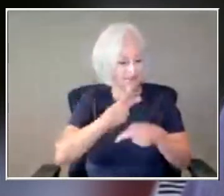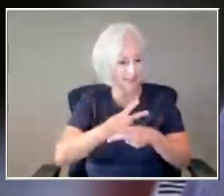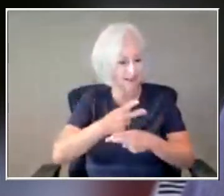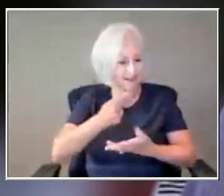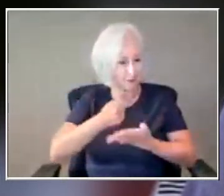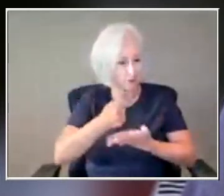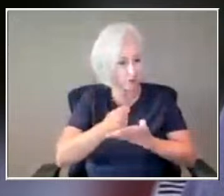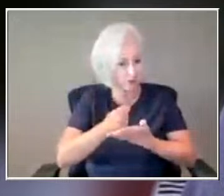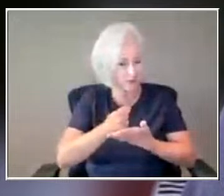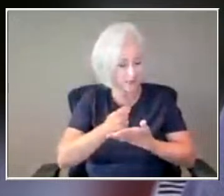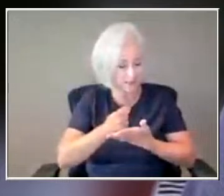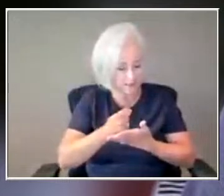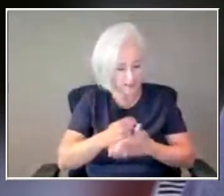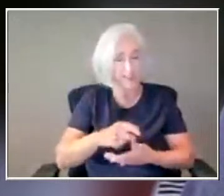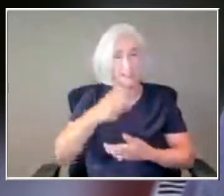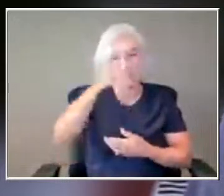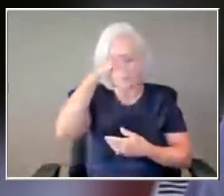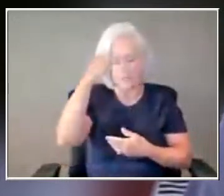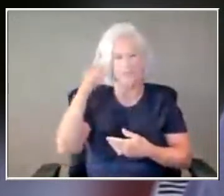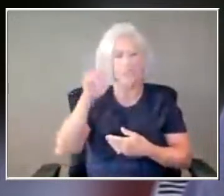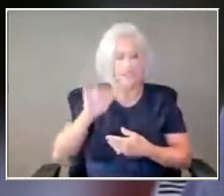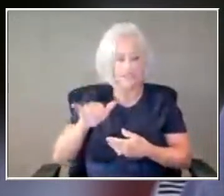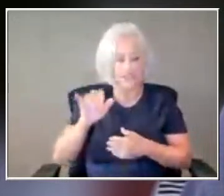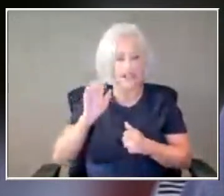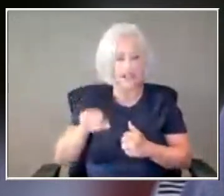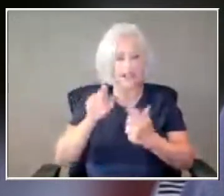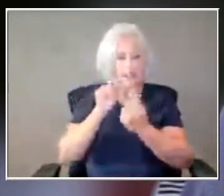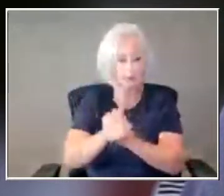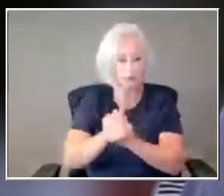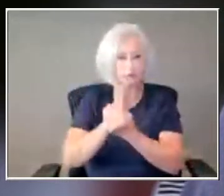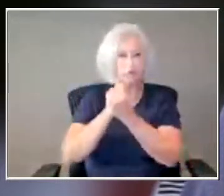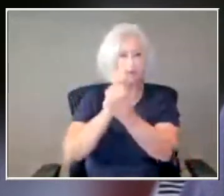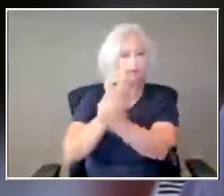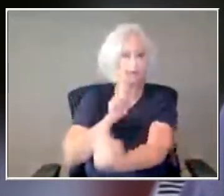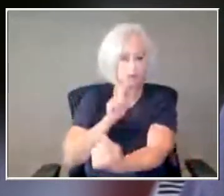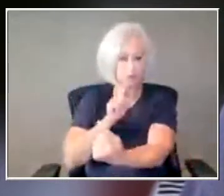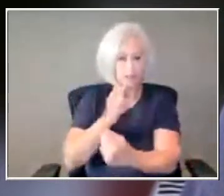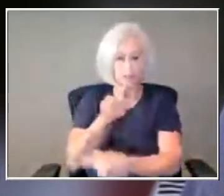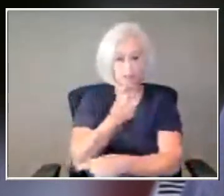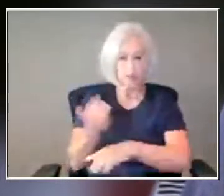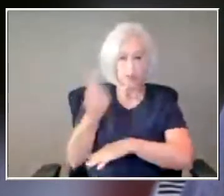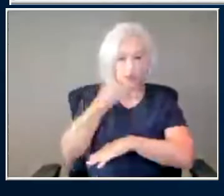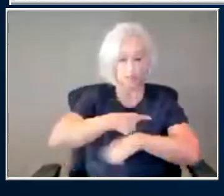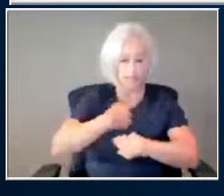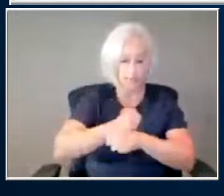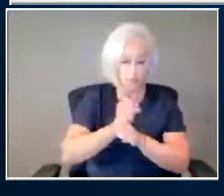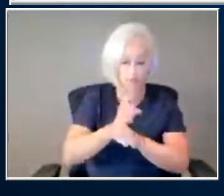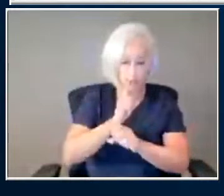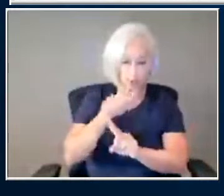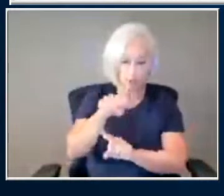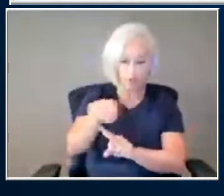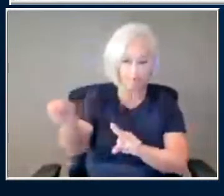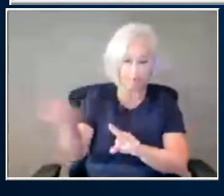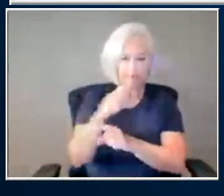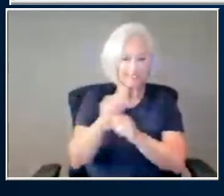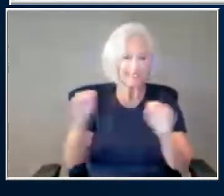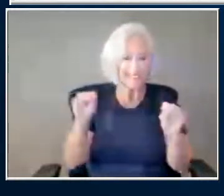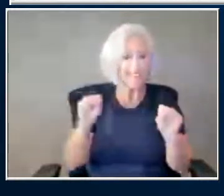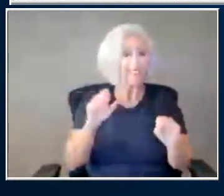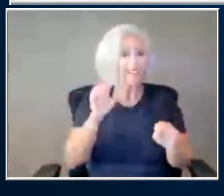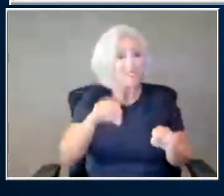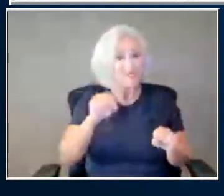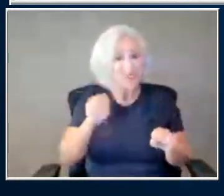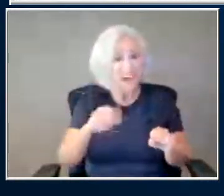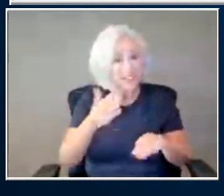because of that, I had to keep away from them for a while just to make sure they were safe. Yeah, so you could get better and get back to hugs. Jean